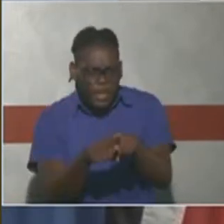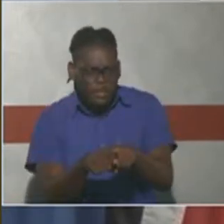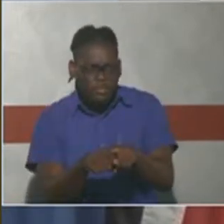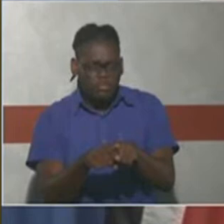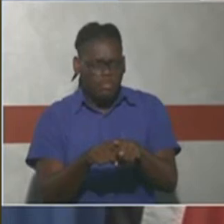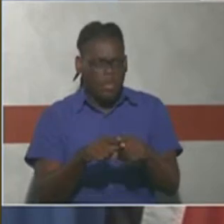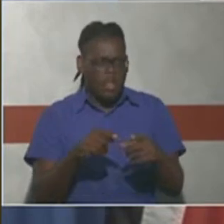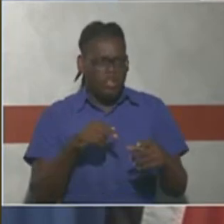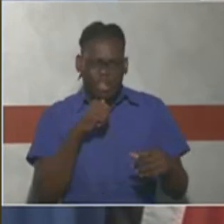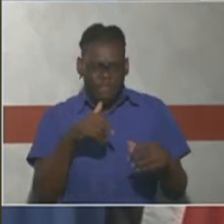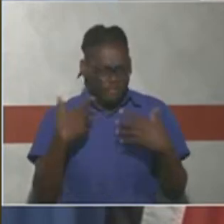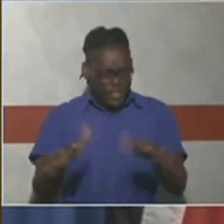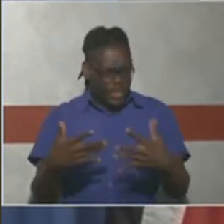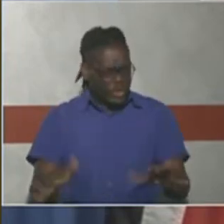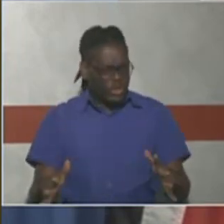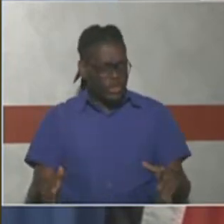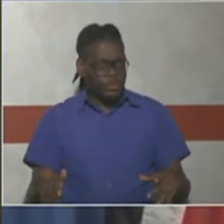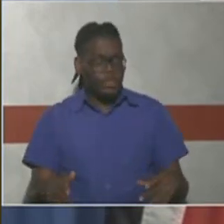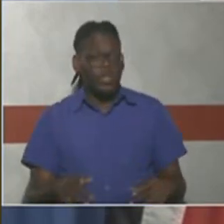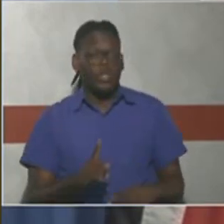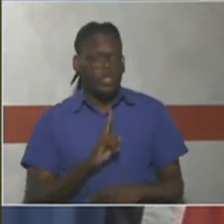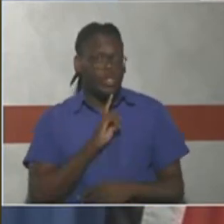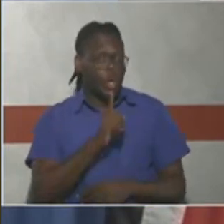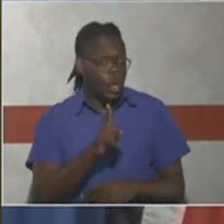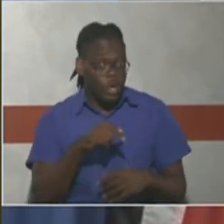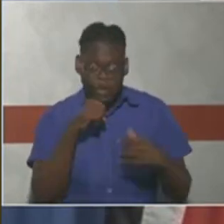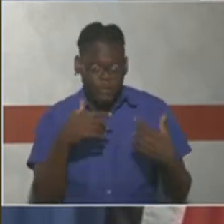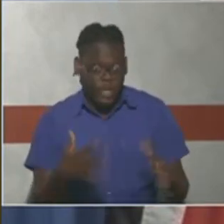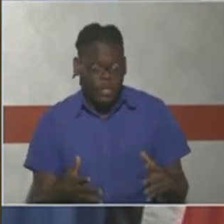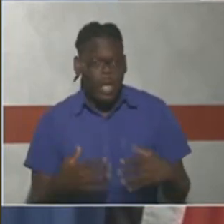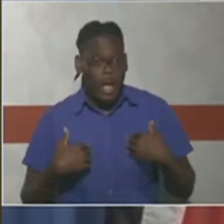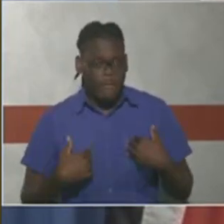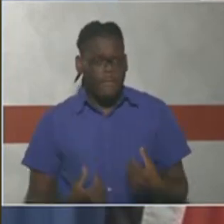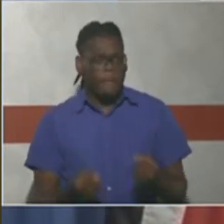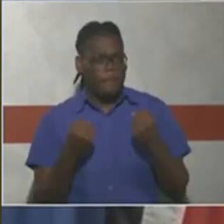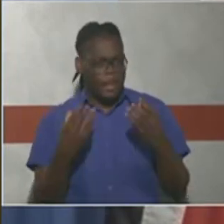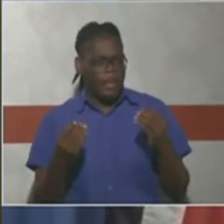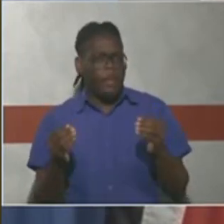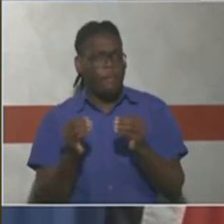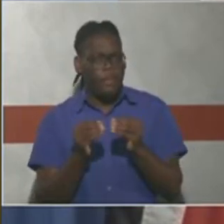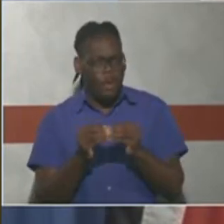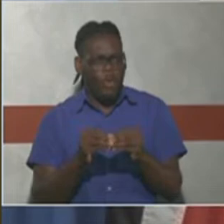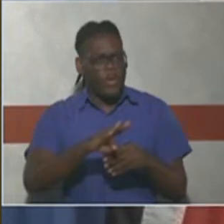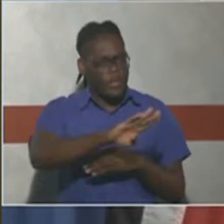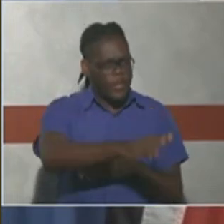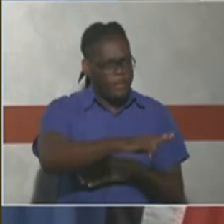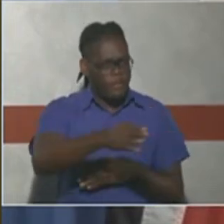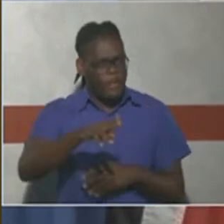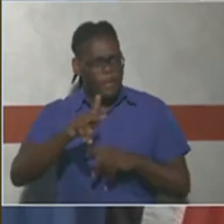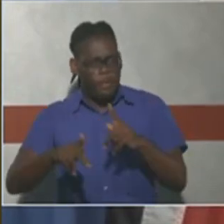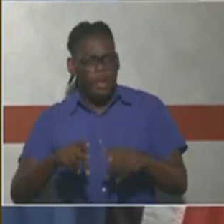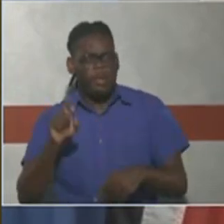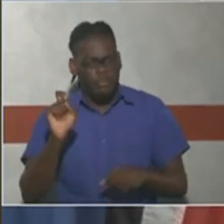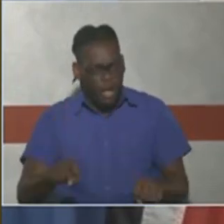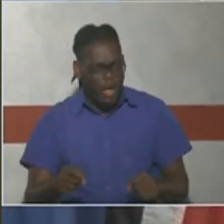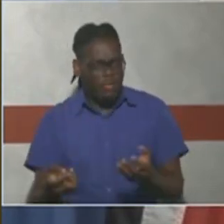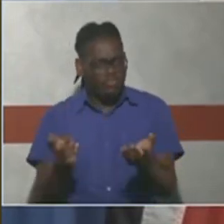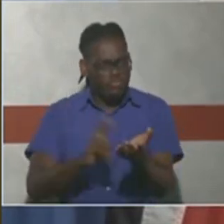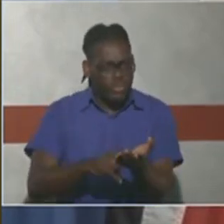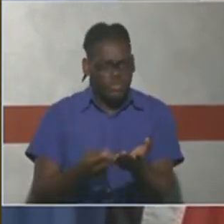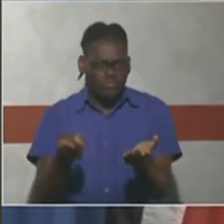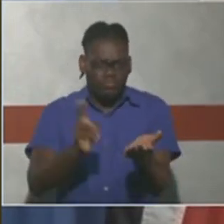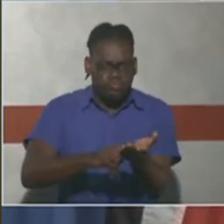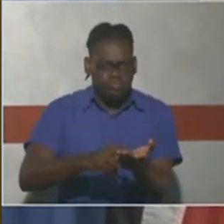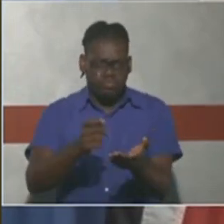and Venezuela, and Trinidad and Tobago and Shell, who is our partner in this particular project. So the